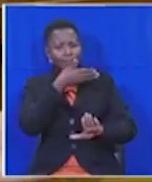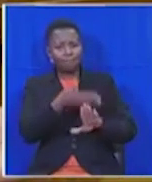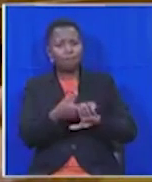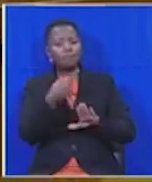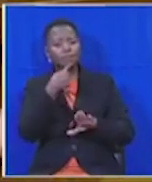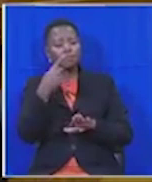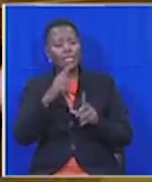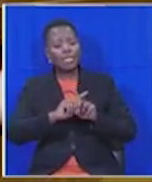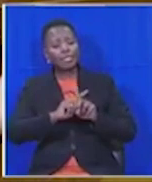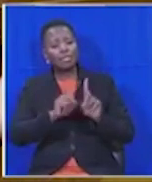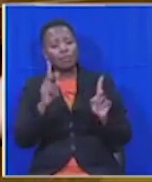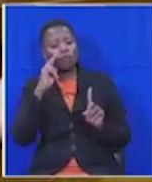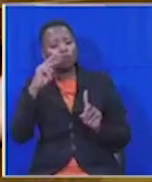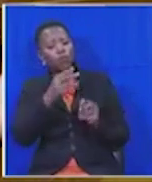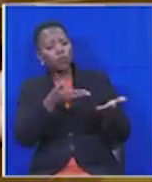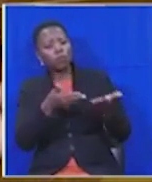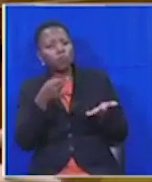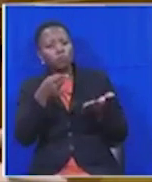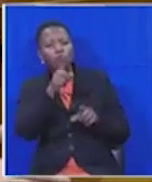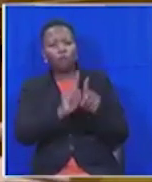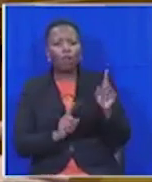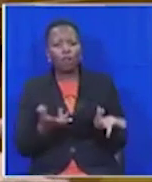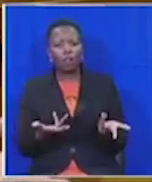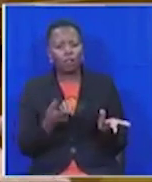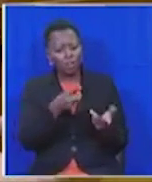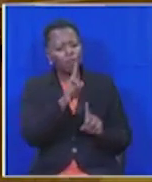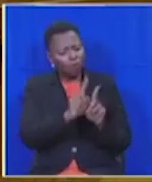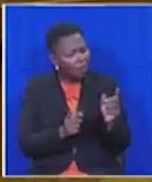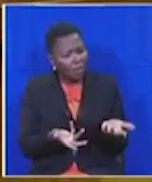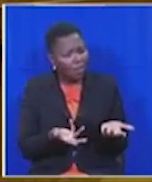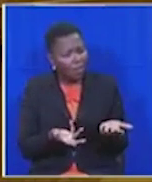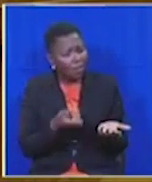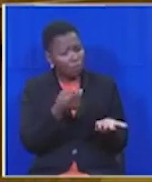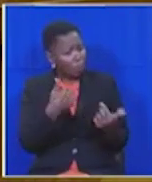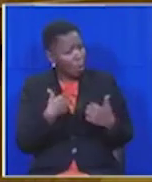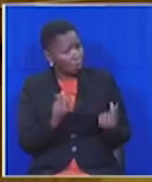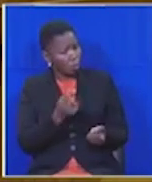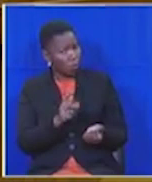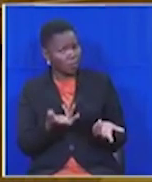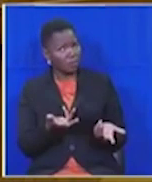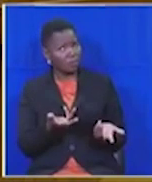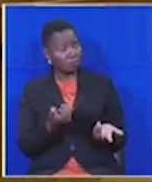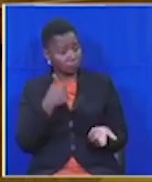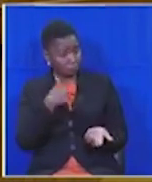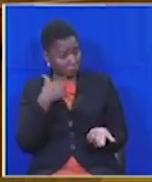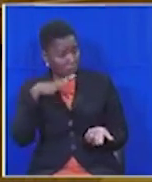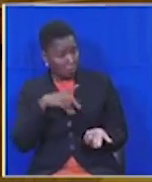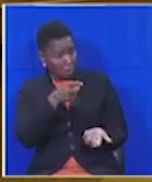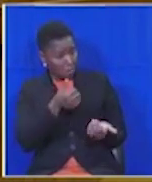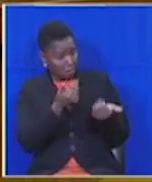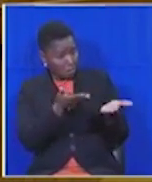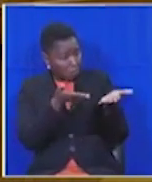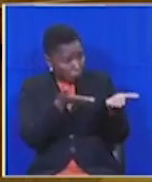view. You failed to do so. You failed to do so. What do you want us to do? You want us to present it for